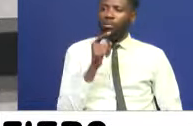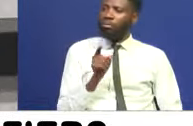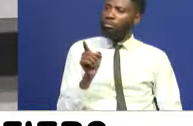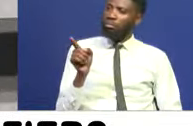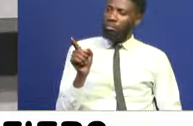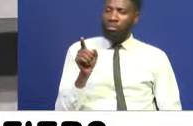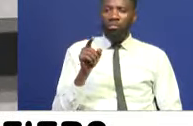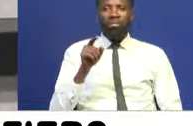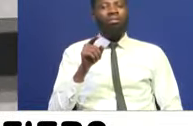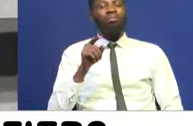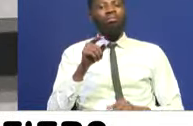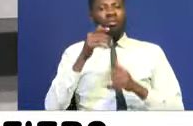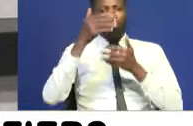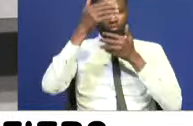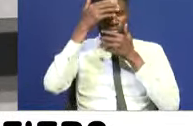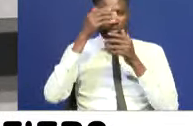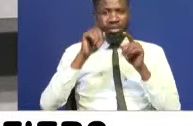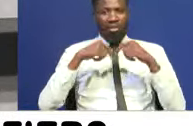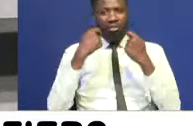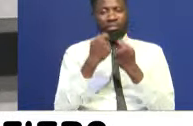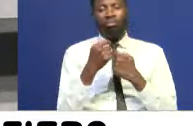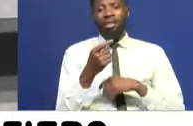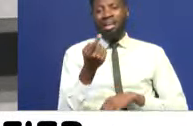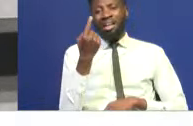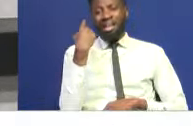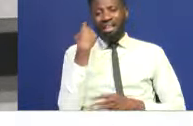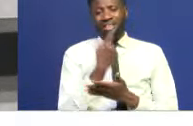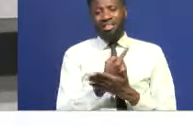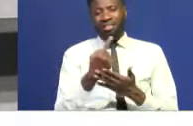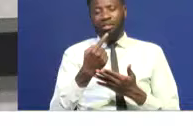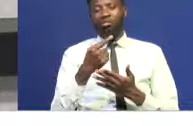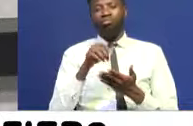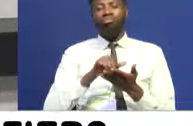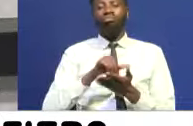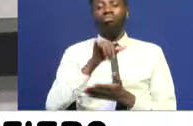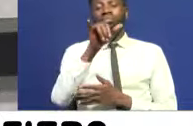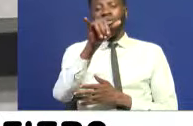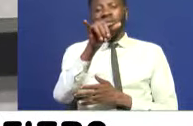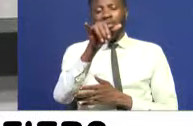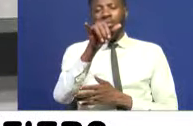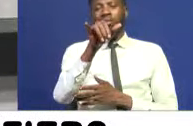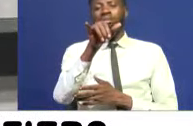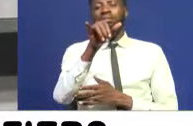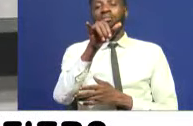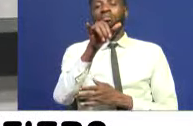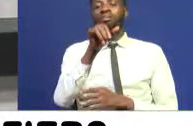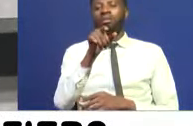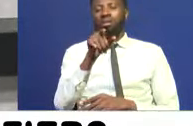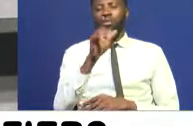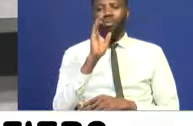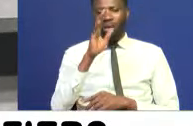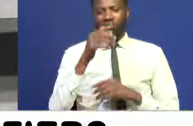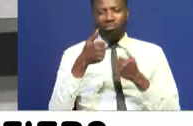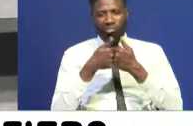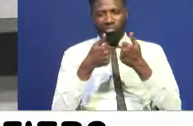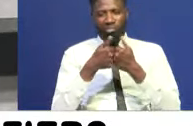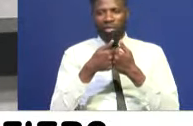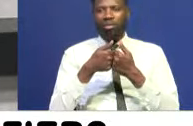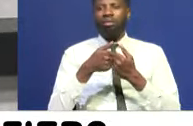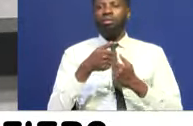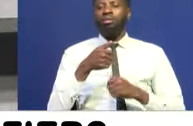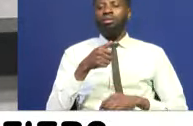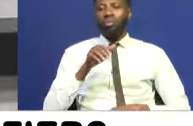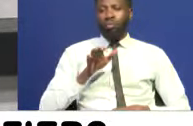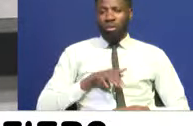this Wednesday. The team, which departed last evening, will use the match to prepare for the Sekafa Women's Senior Challenge Cup and the